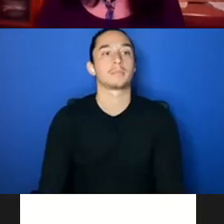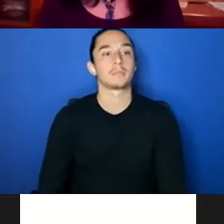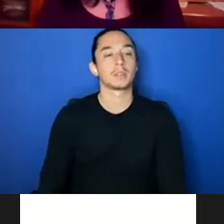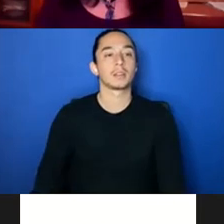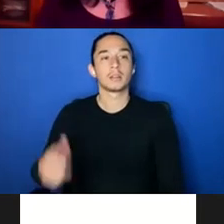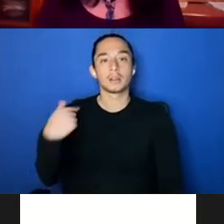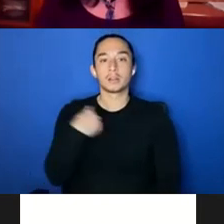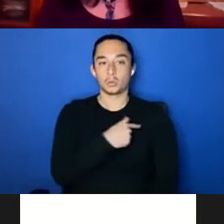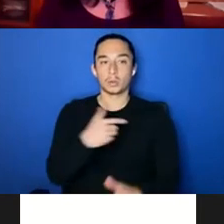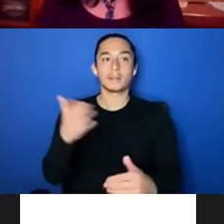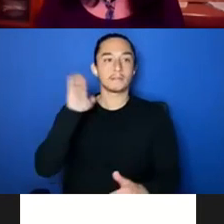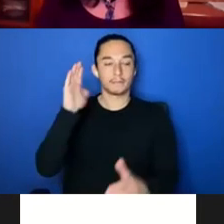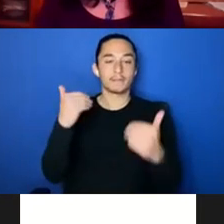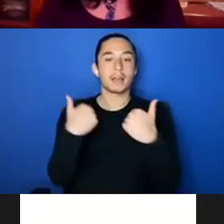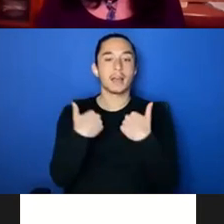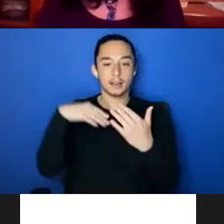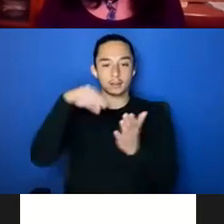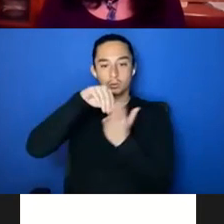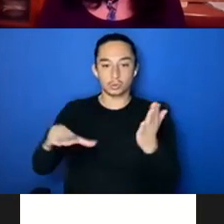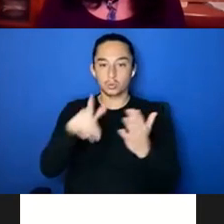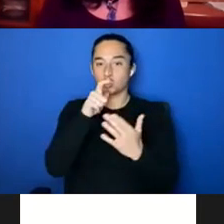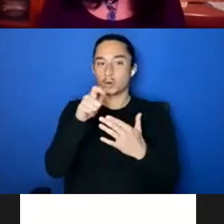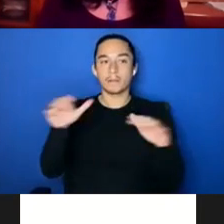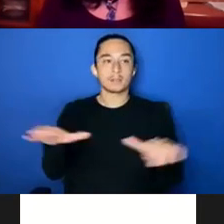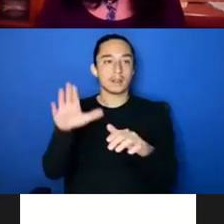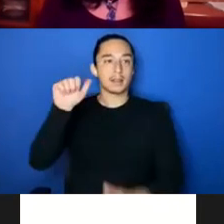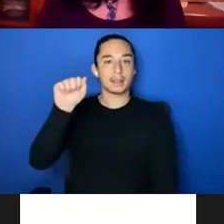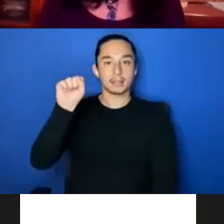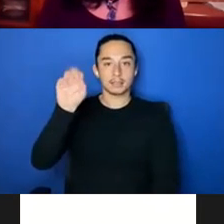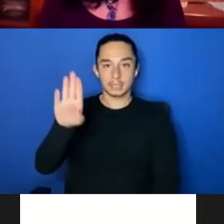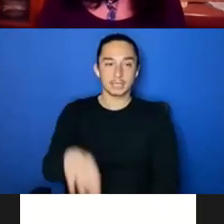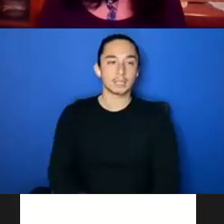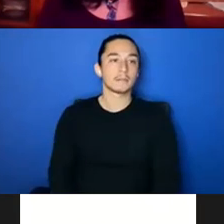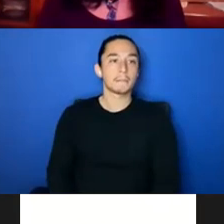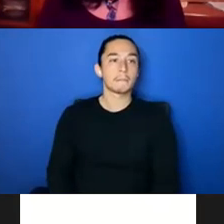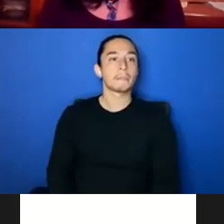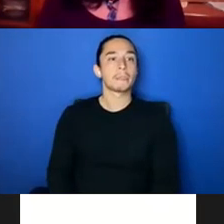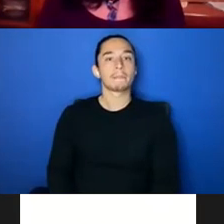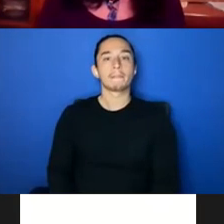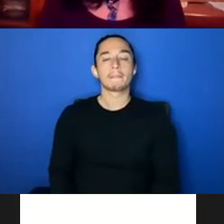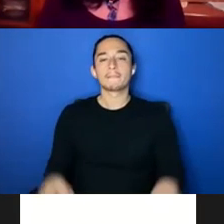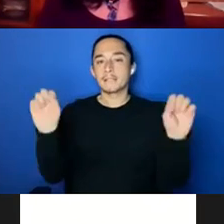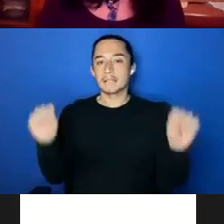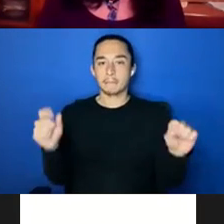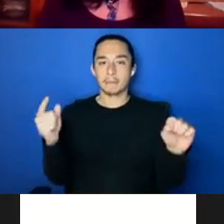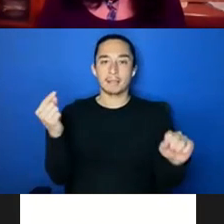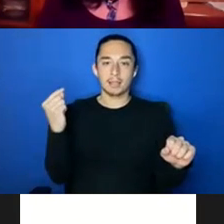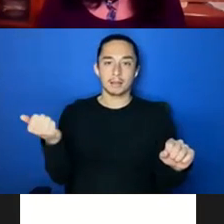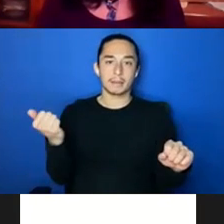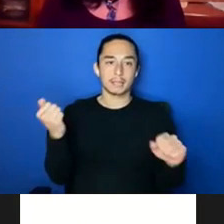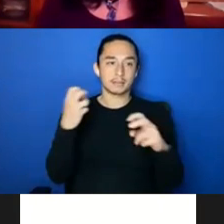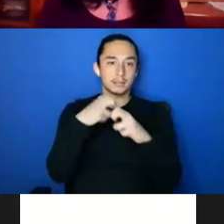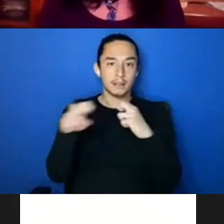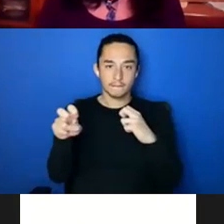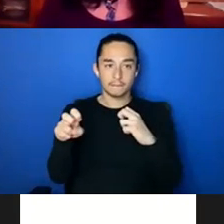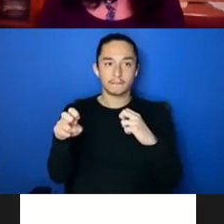We have had students who have done ASB. It can be a little bit difficult